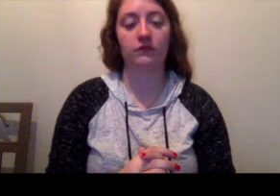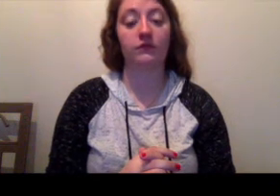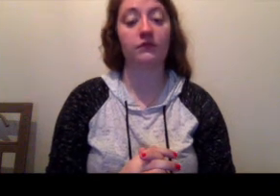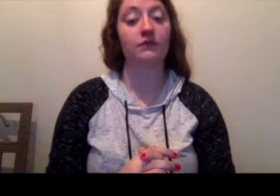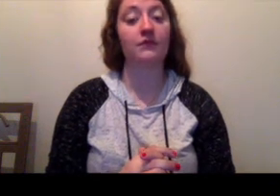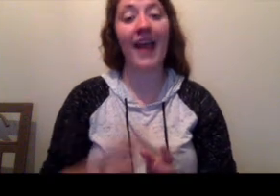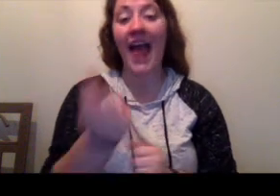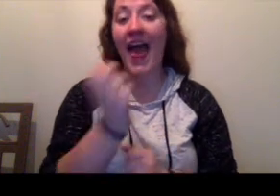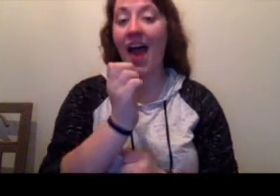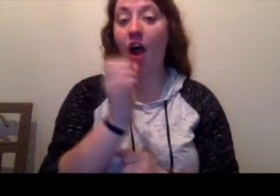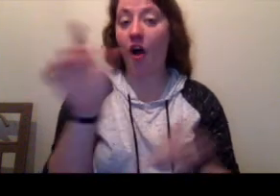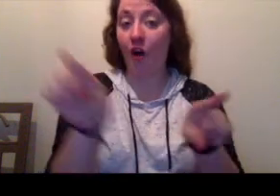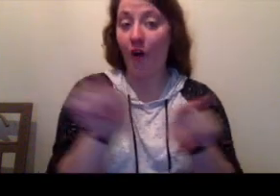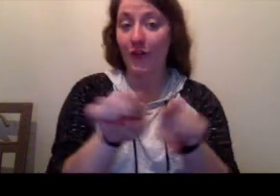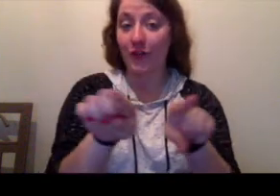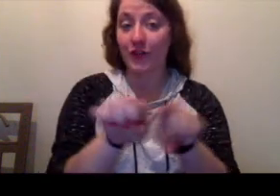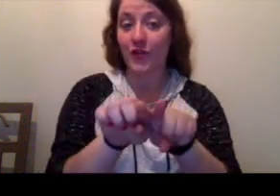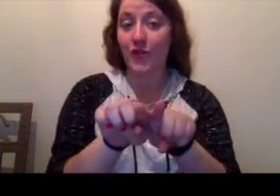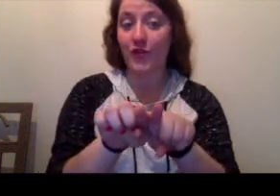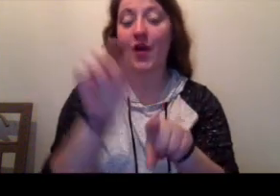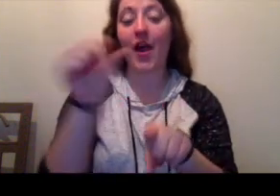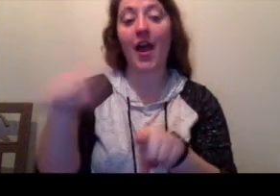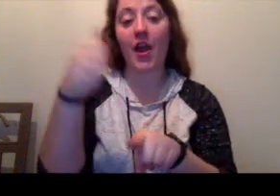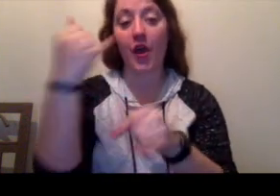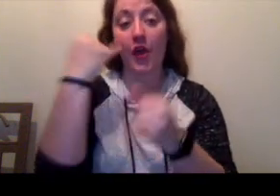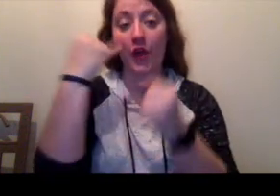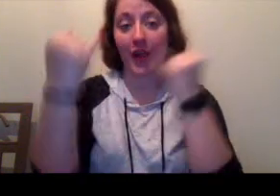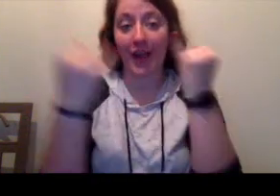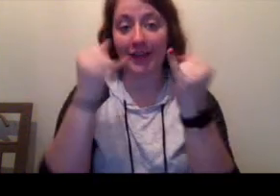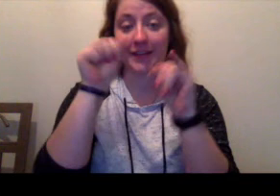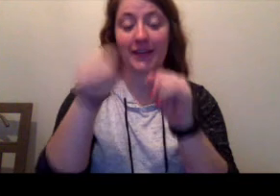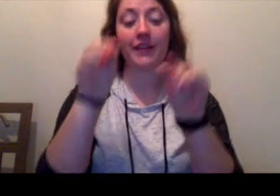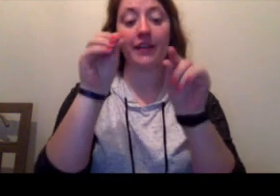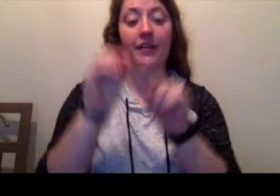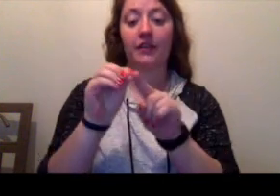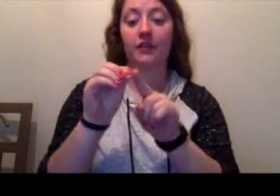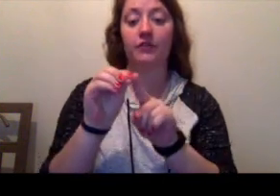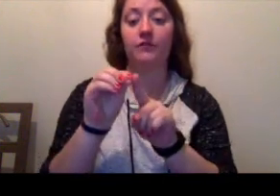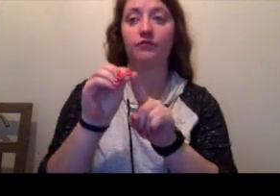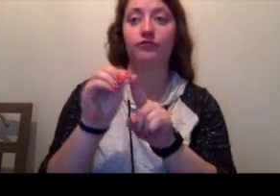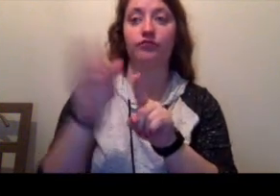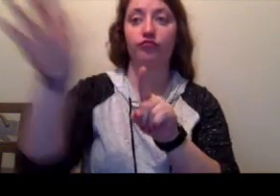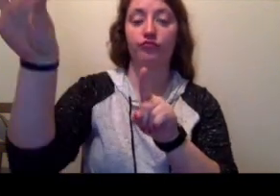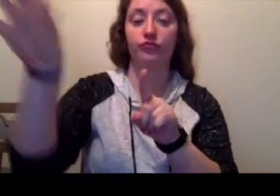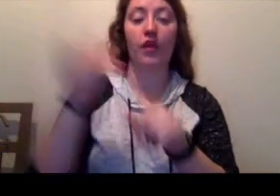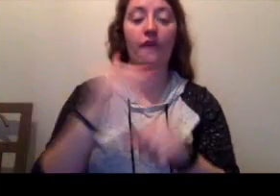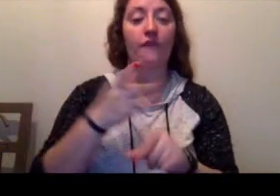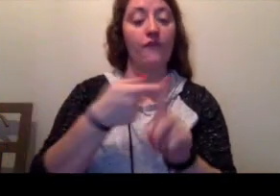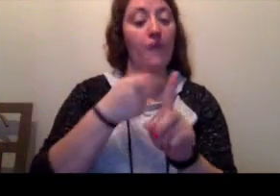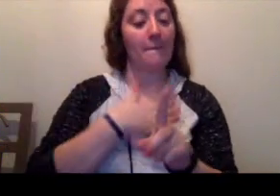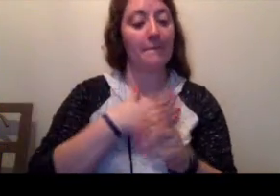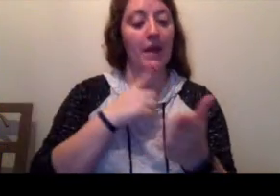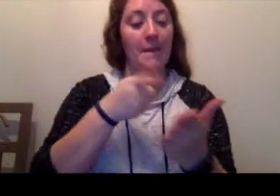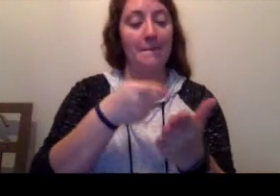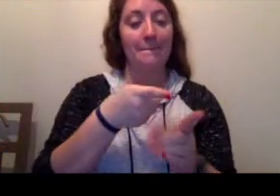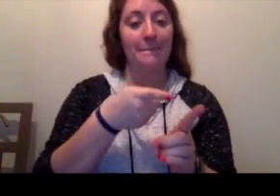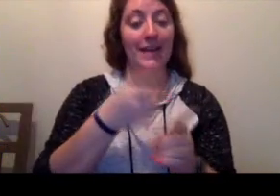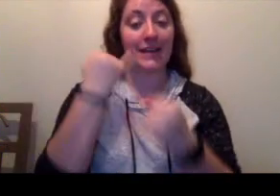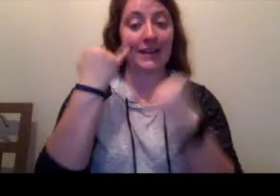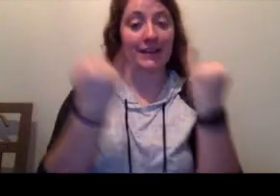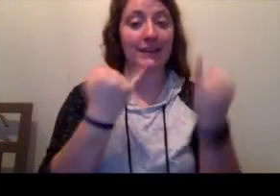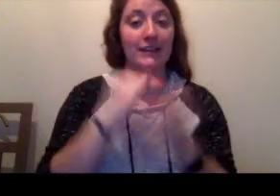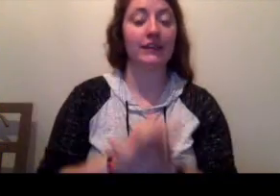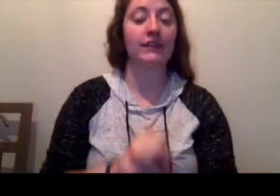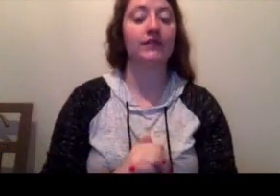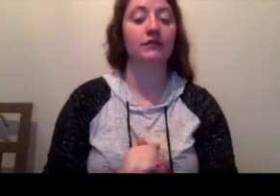Not to mention, another idea that could branch out of my we spend too much time on smartphones bubble is, I could